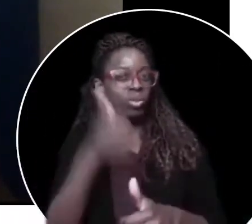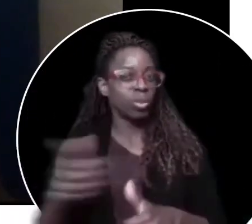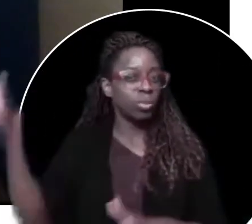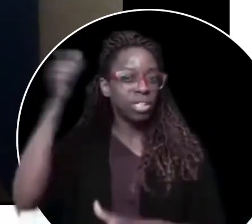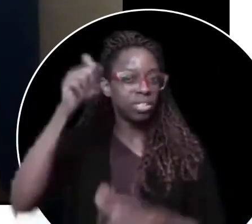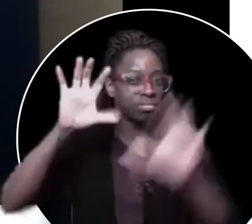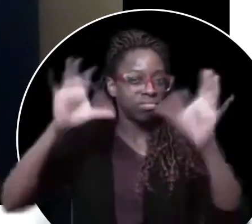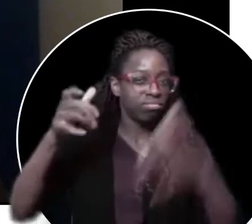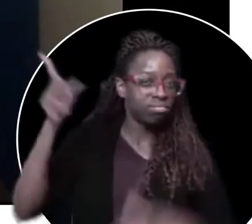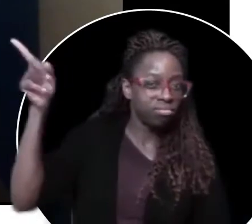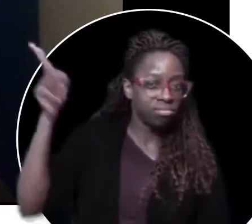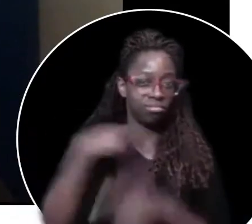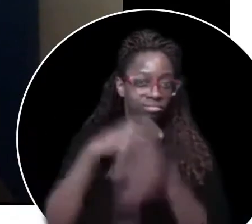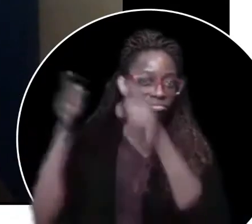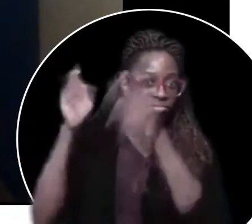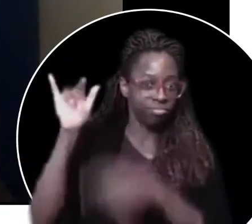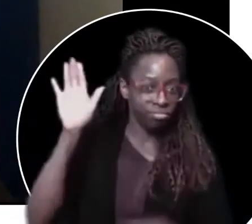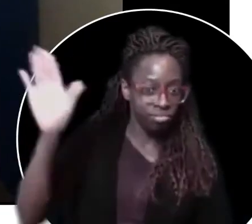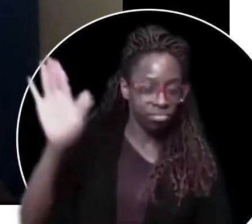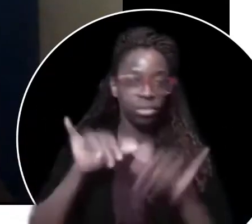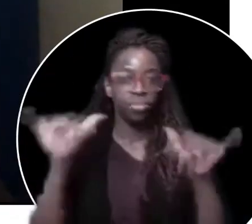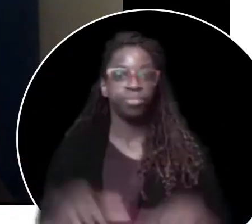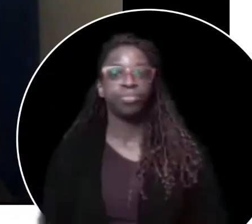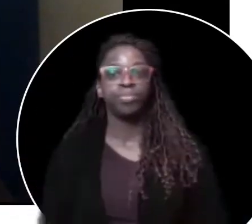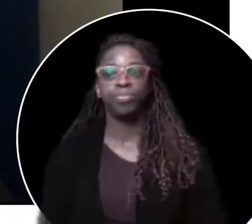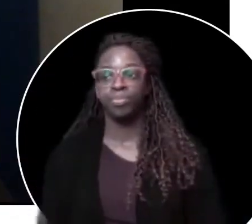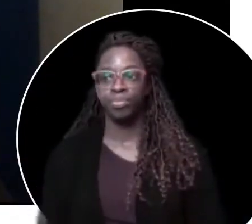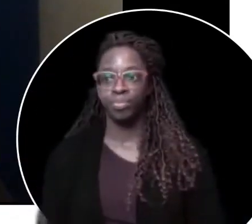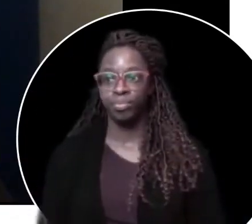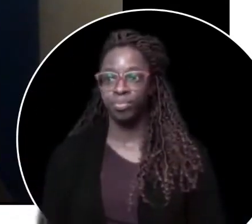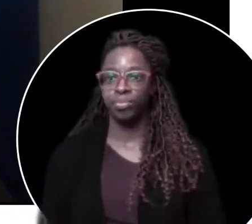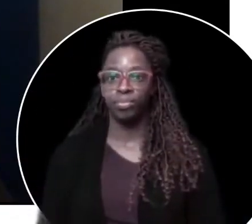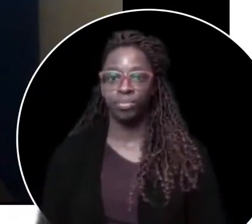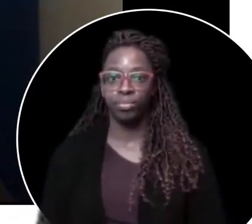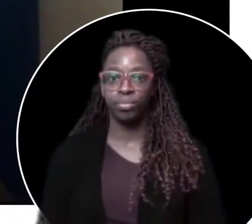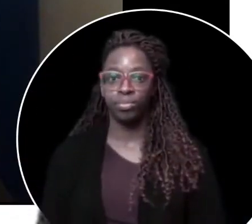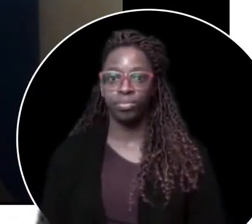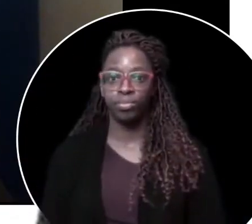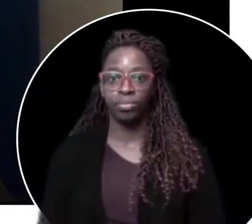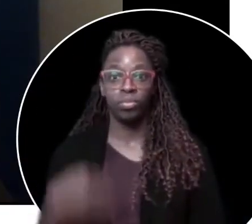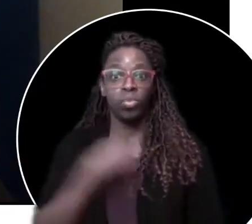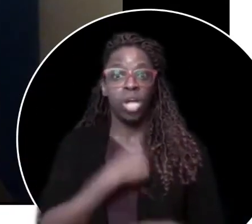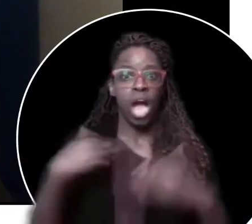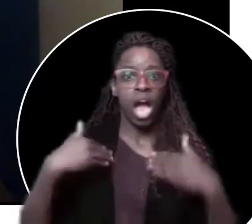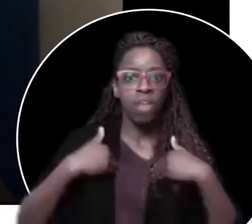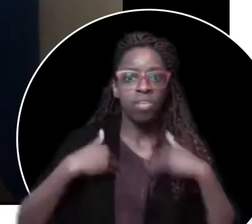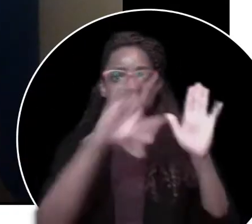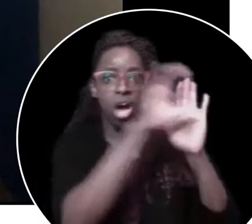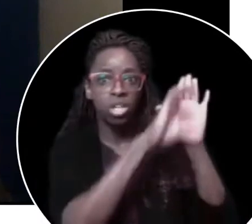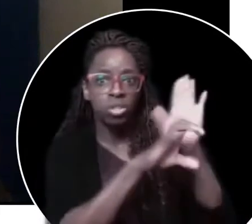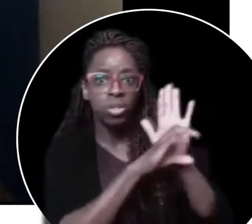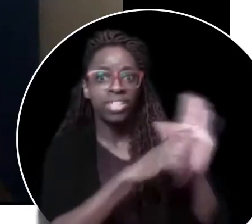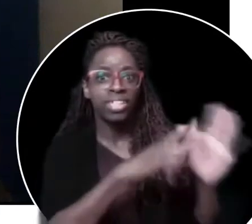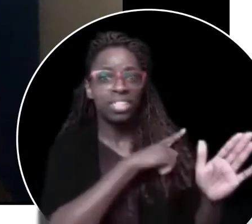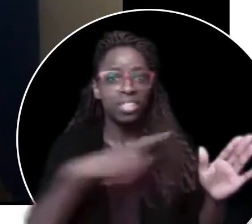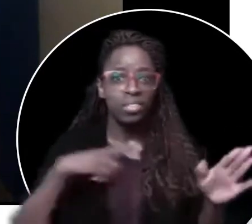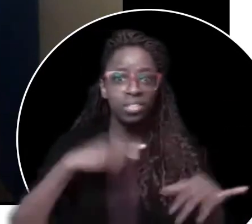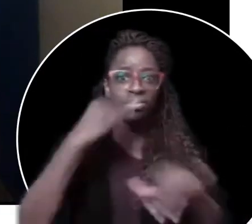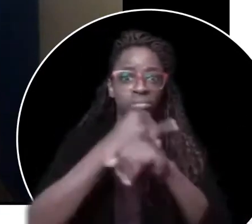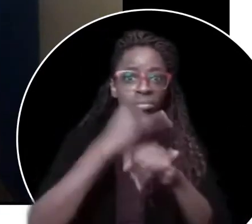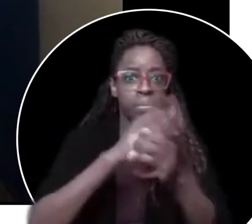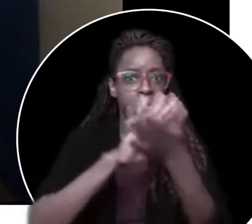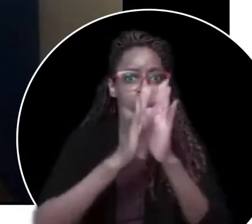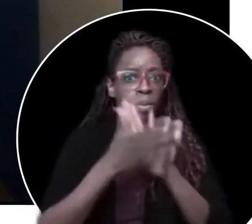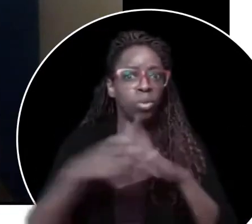been institutionalized through literature and history have led to extreme xenophobia against Haitians for over